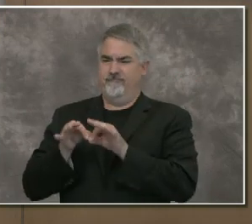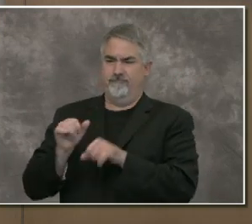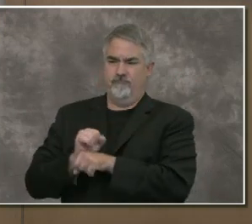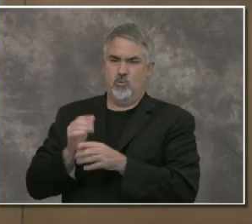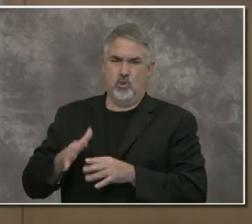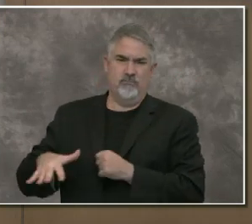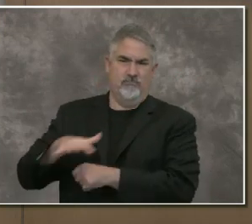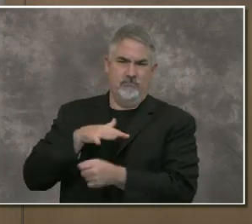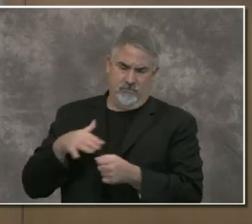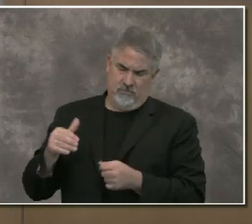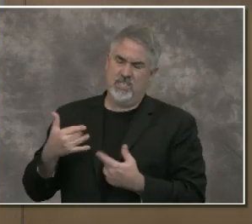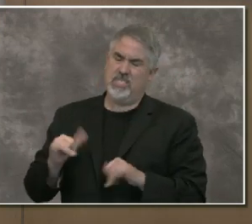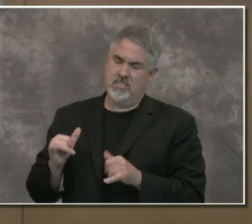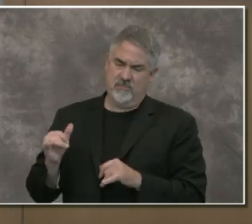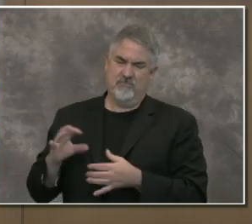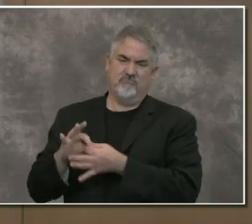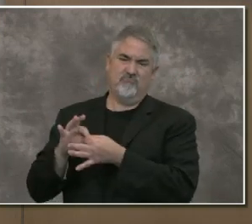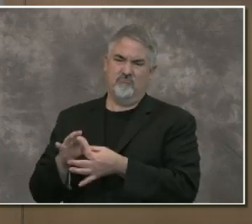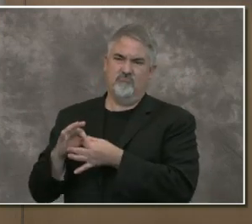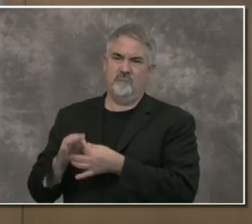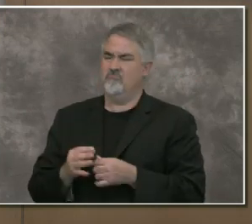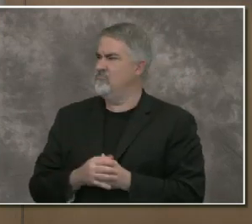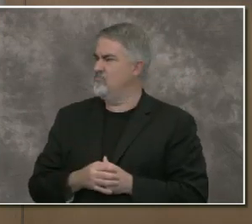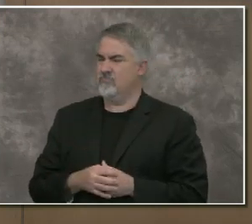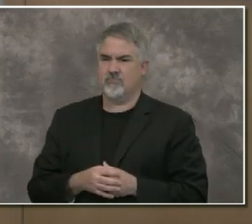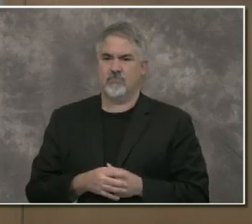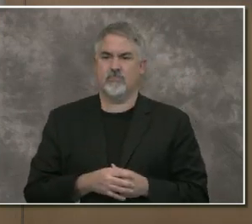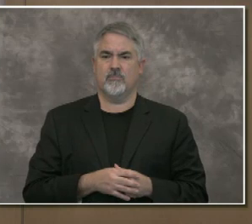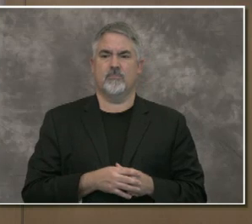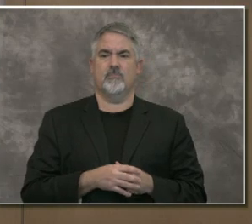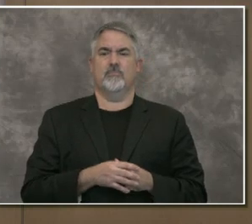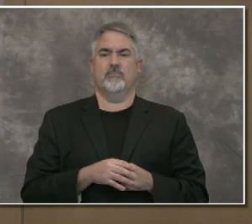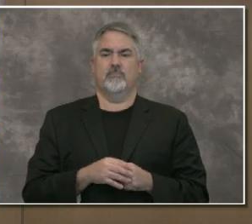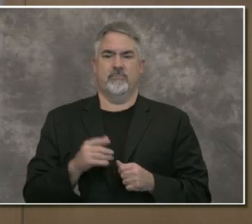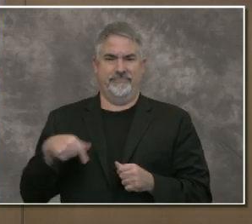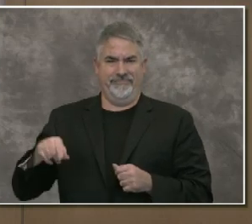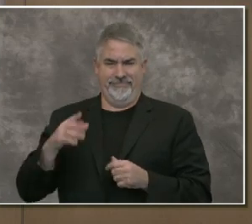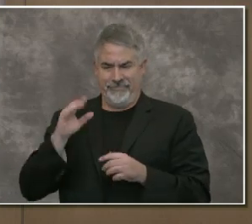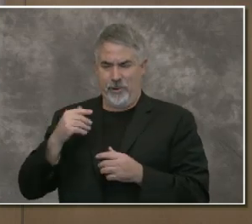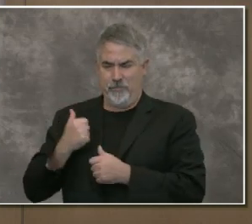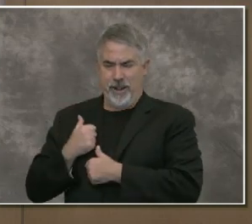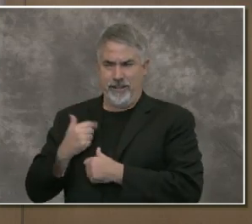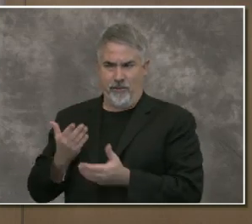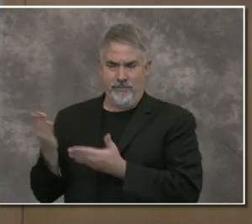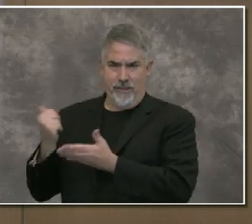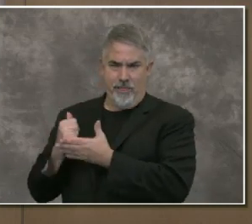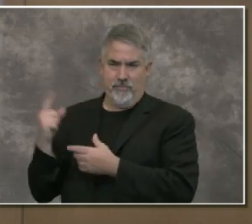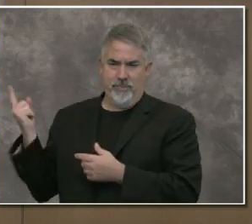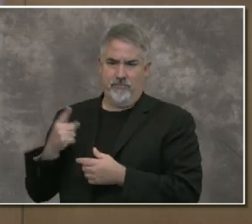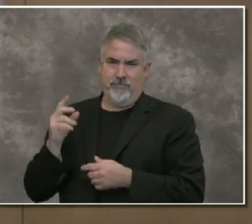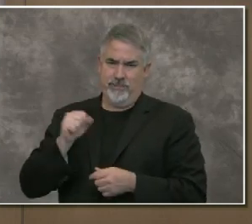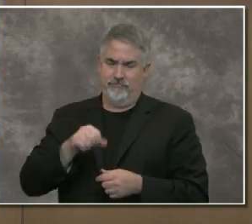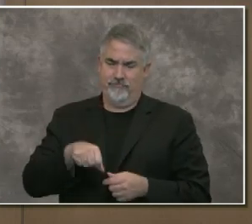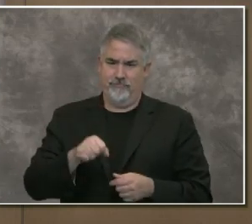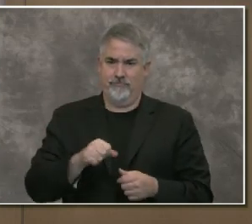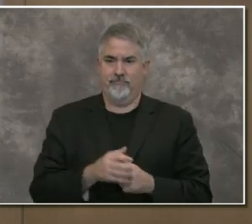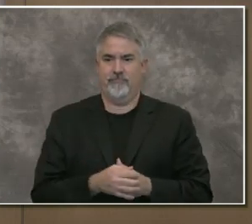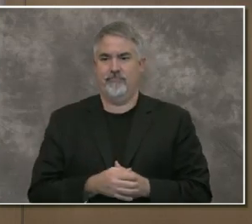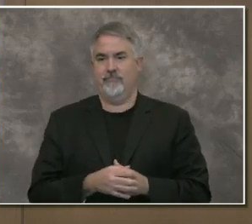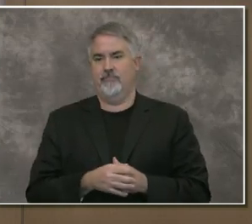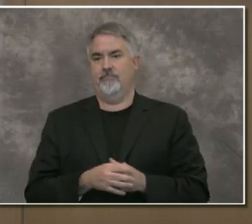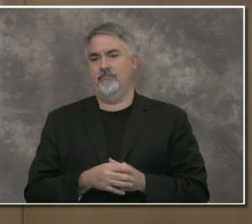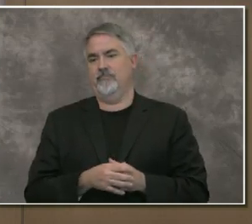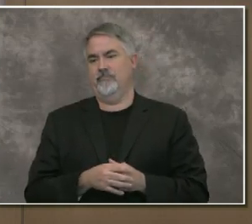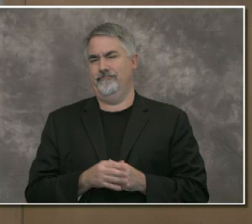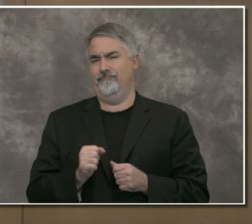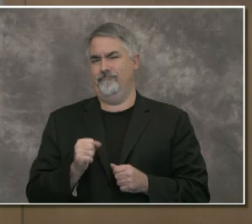obvious that our military are essential workers for national defense. So I think that your first premise is not